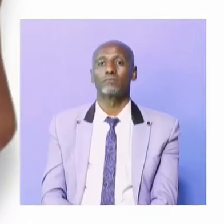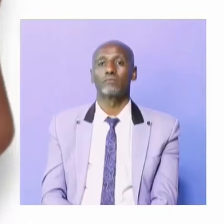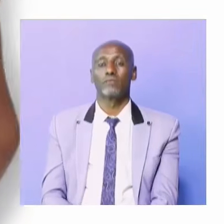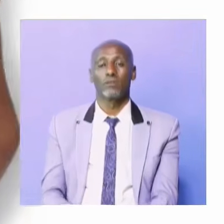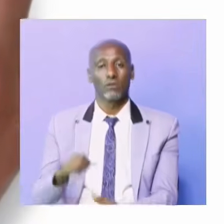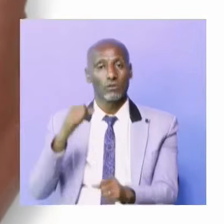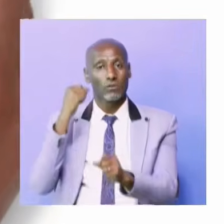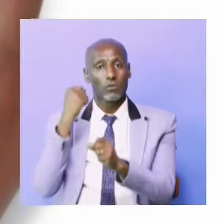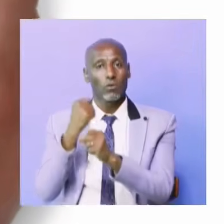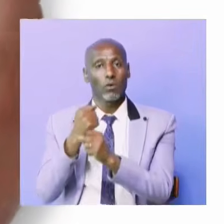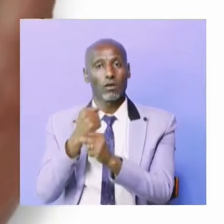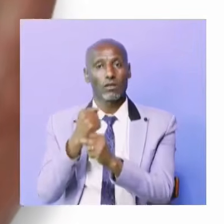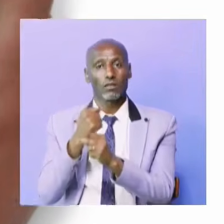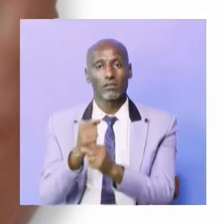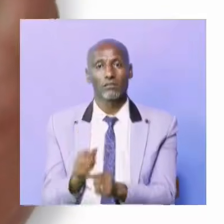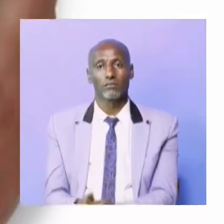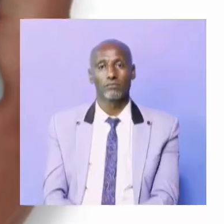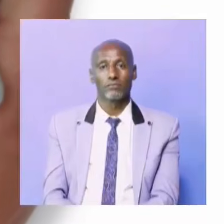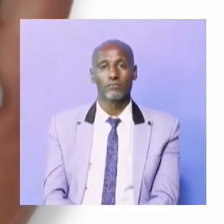work